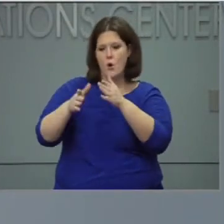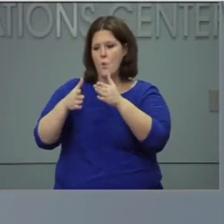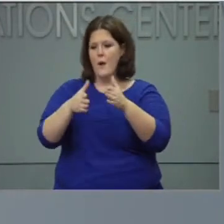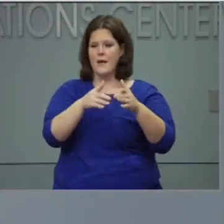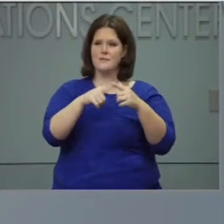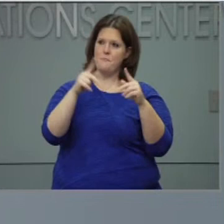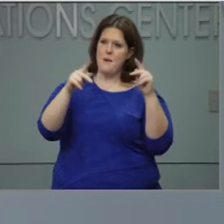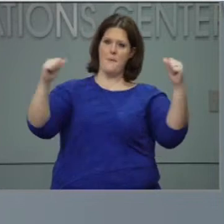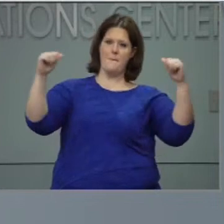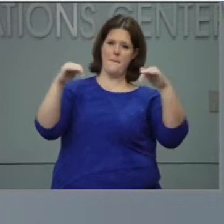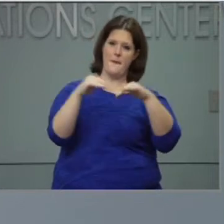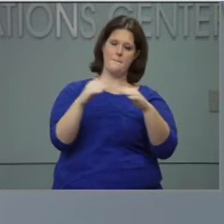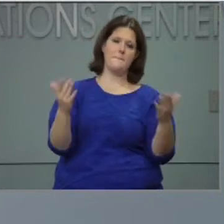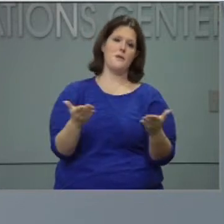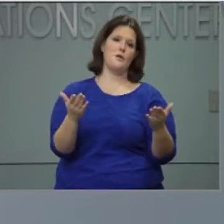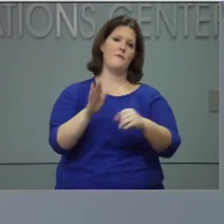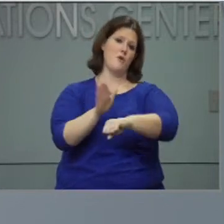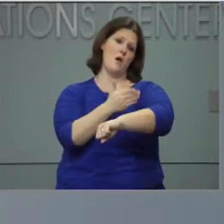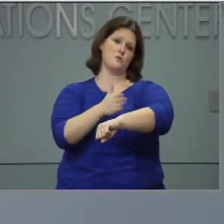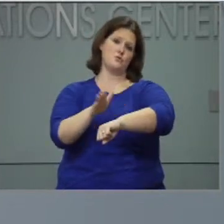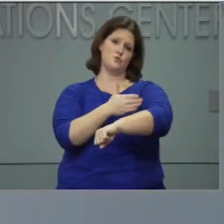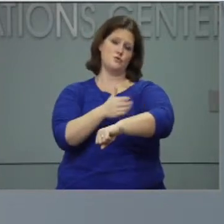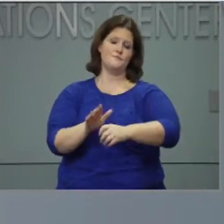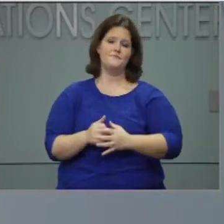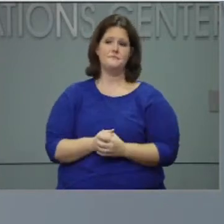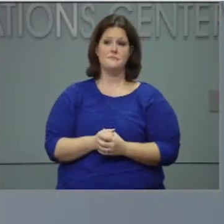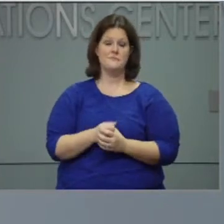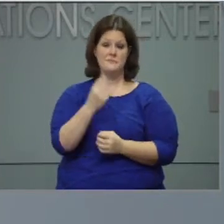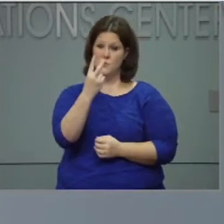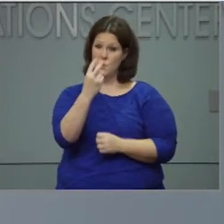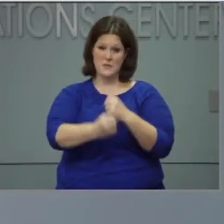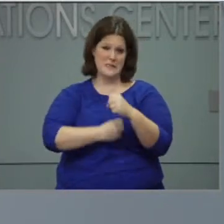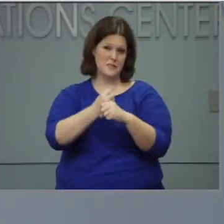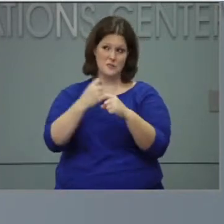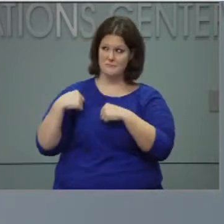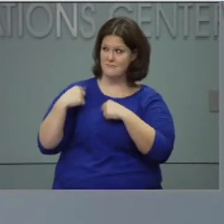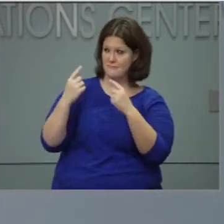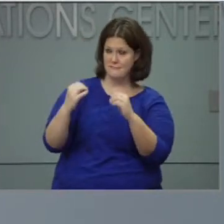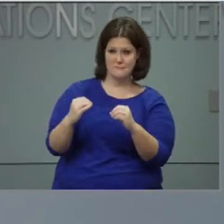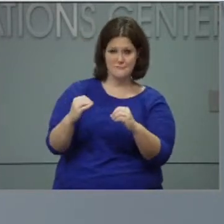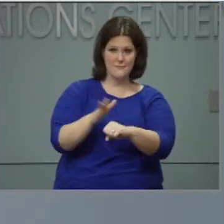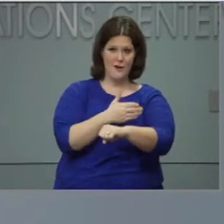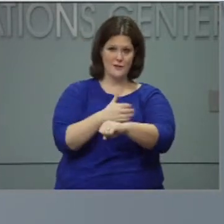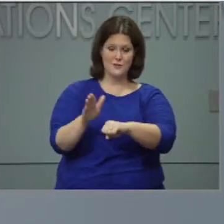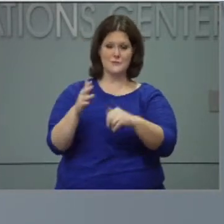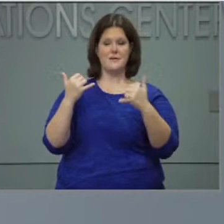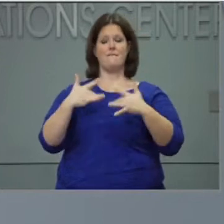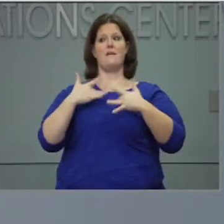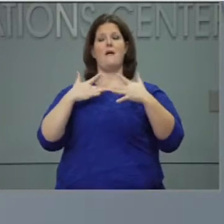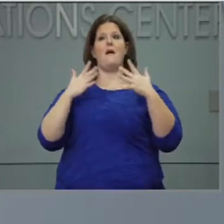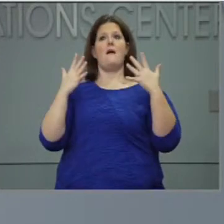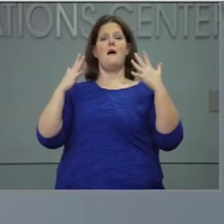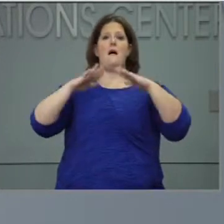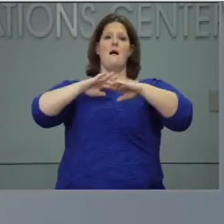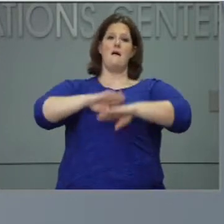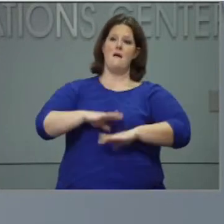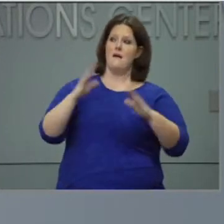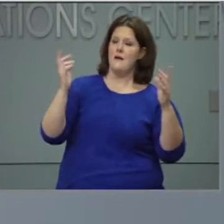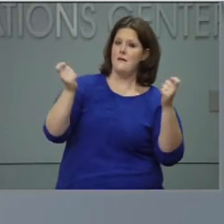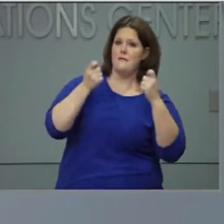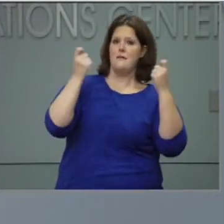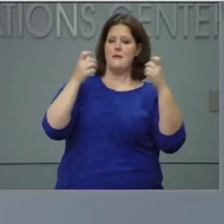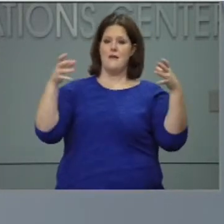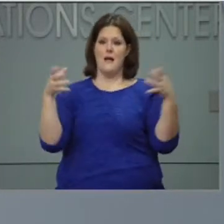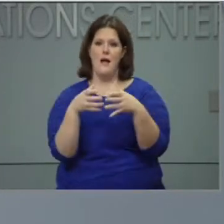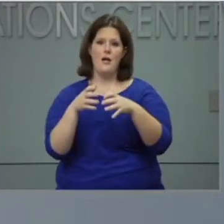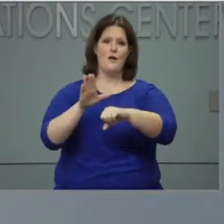to North Carolina. After almost 2 years apart, it's been truly amazing to see the community reunite as they get to enjoy live music and